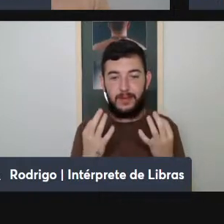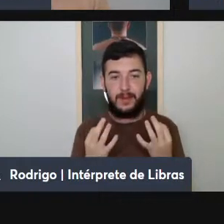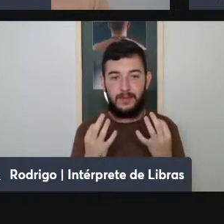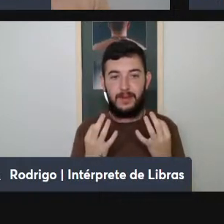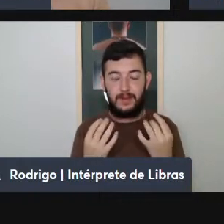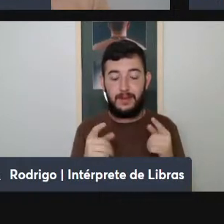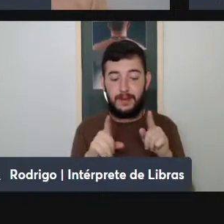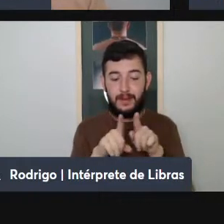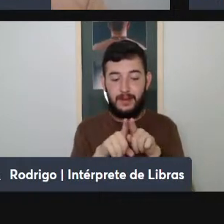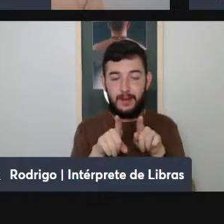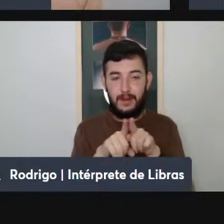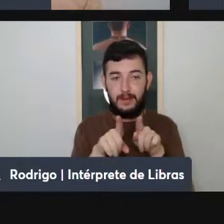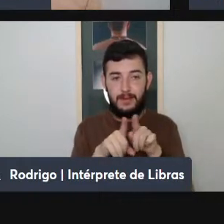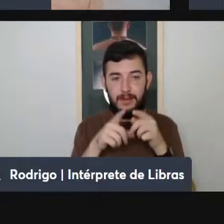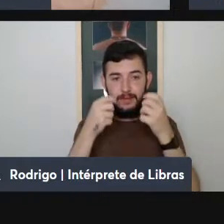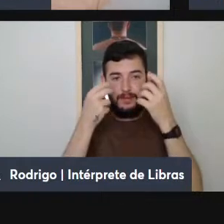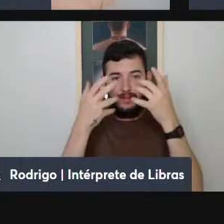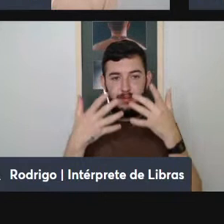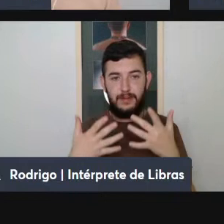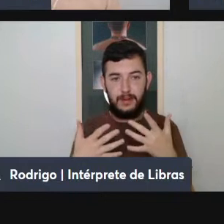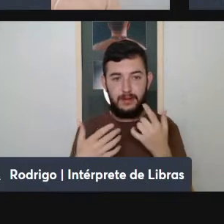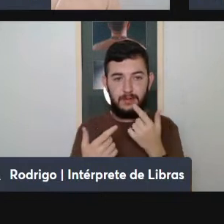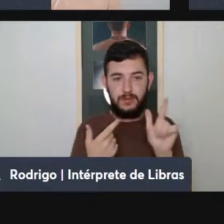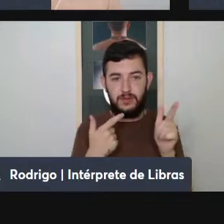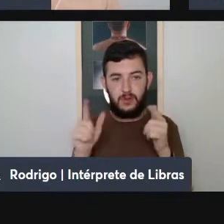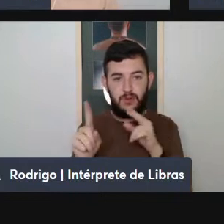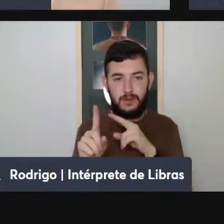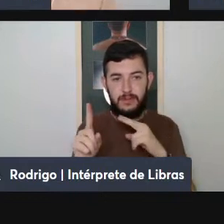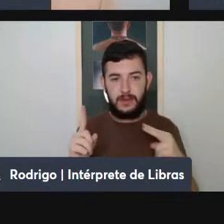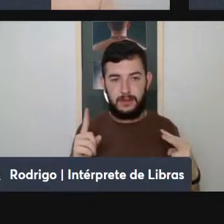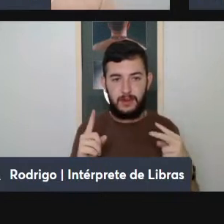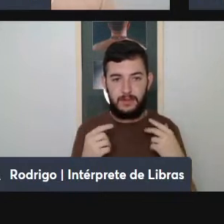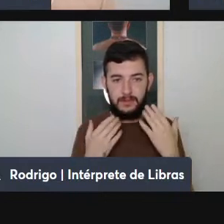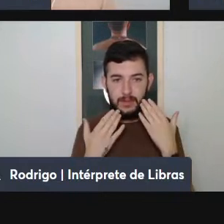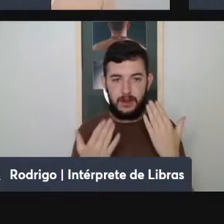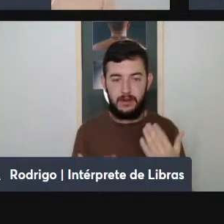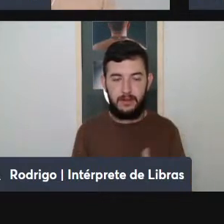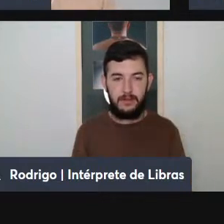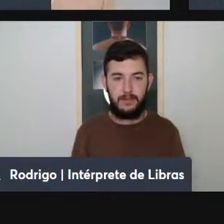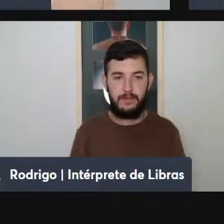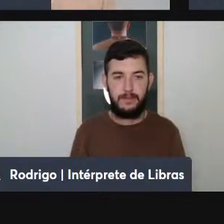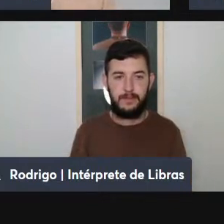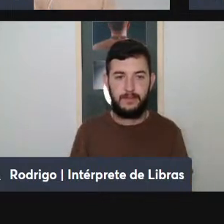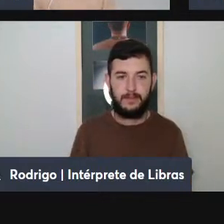e relatos de outras perspectivas. Muito obrigado.